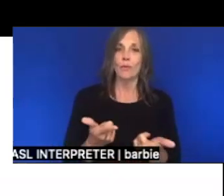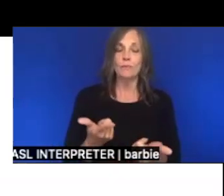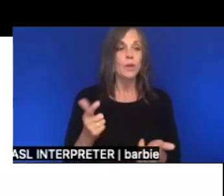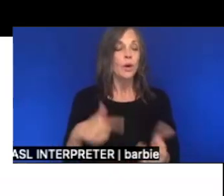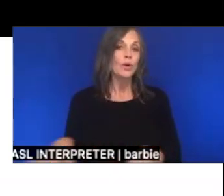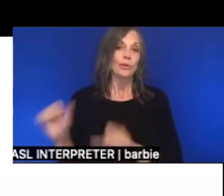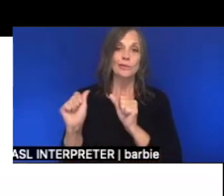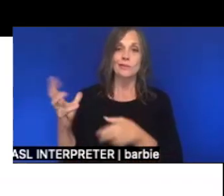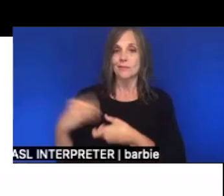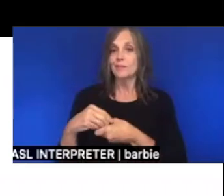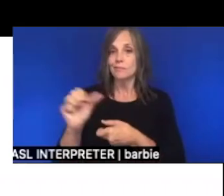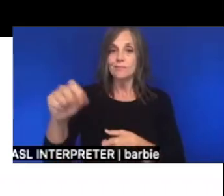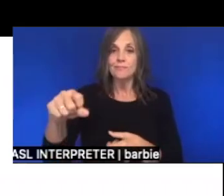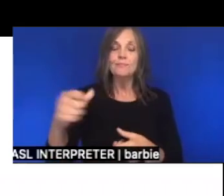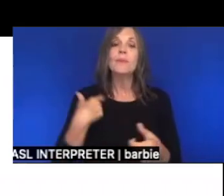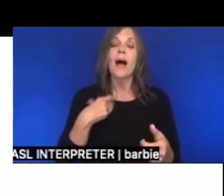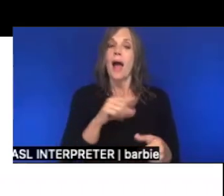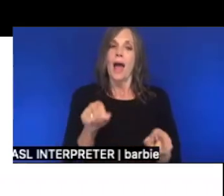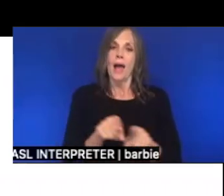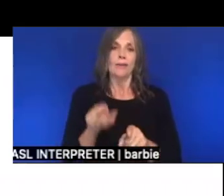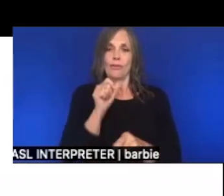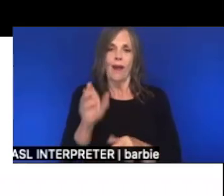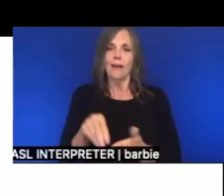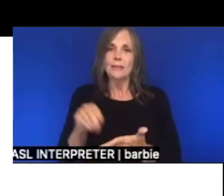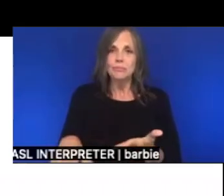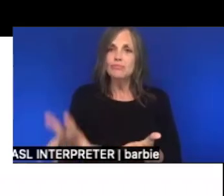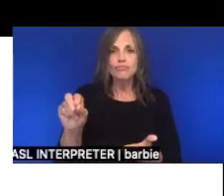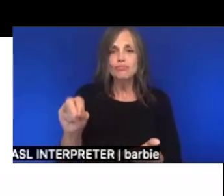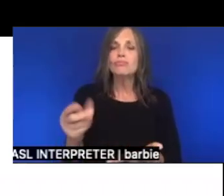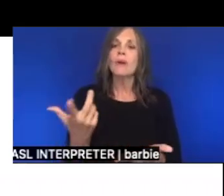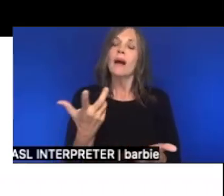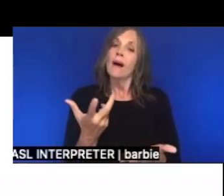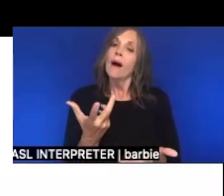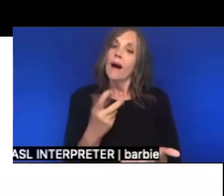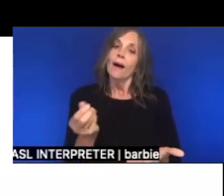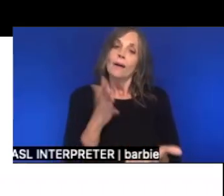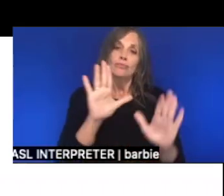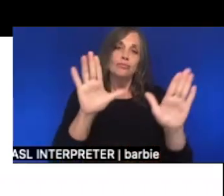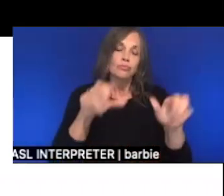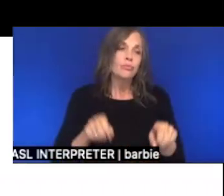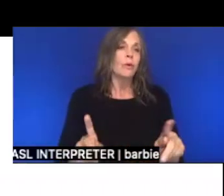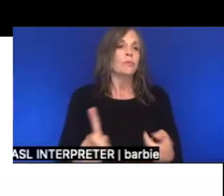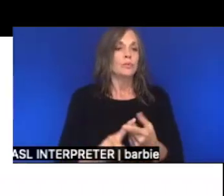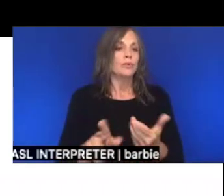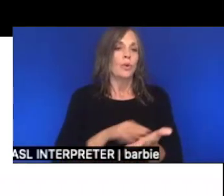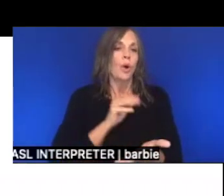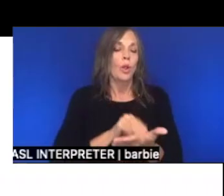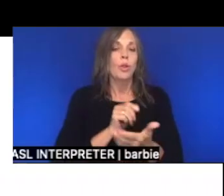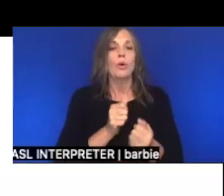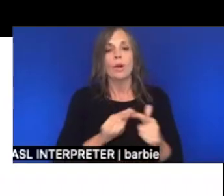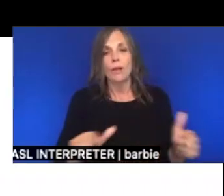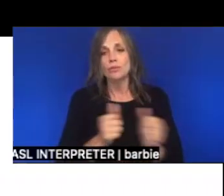part of them. They are not too expensive, and it's a great opportunity to learn a language with